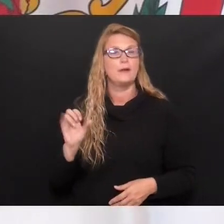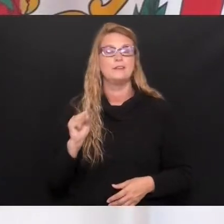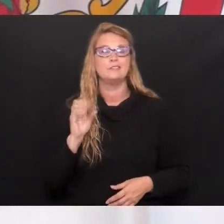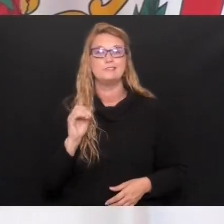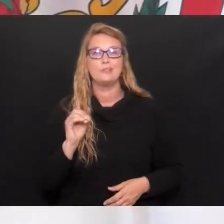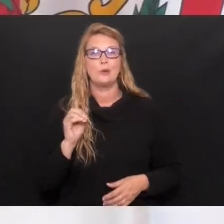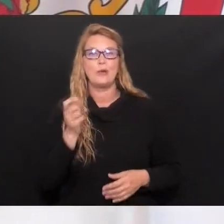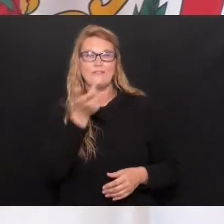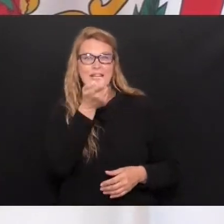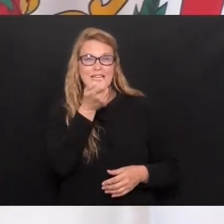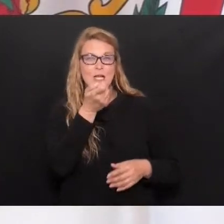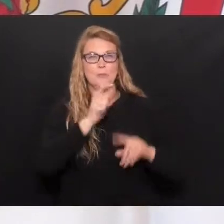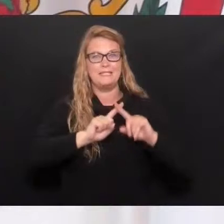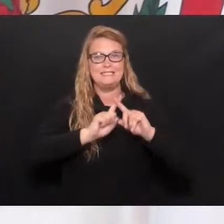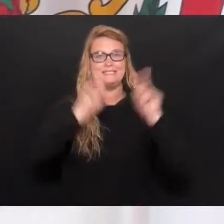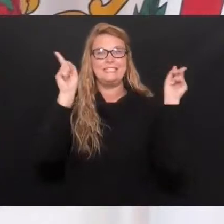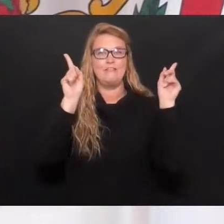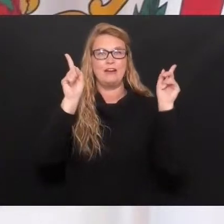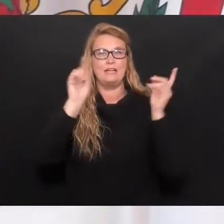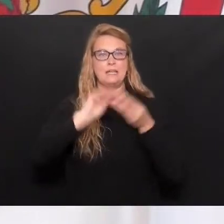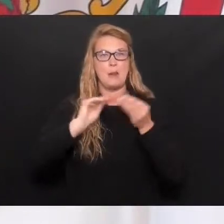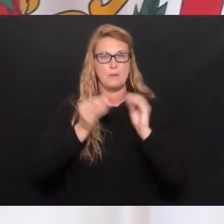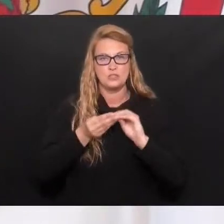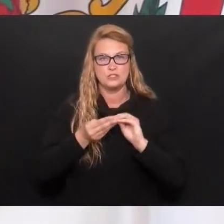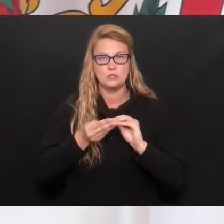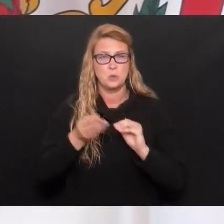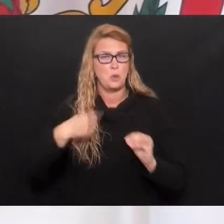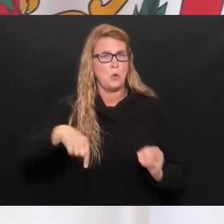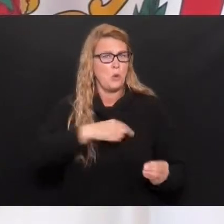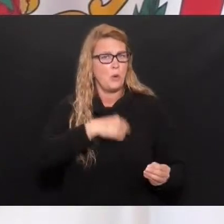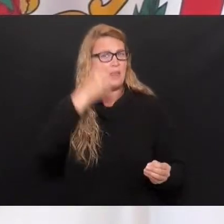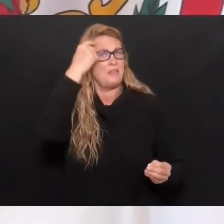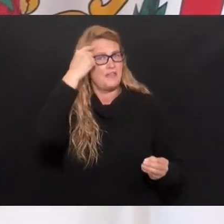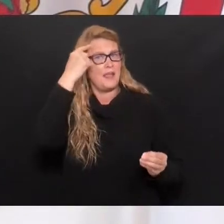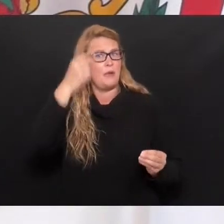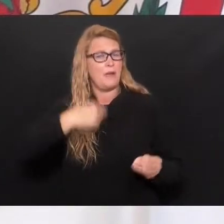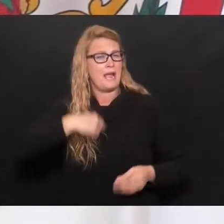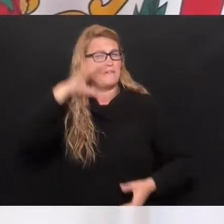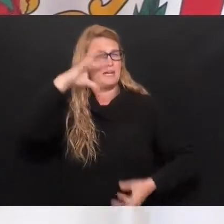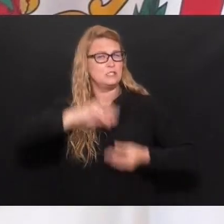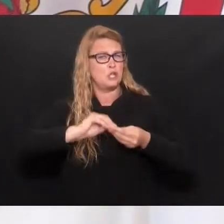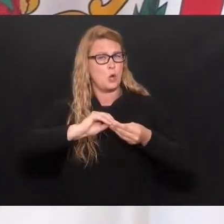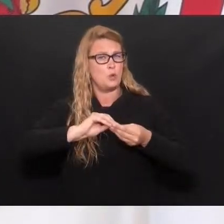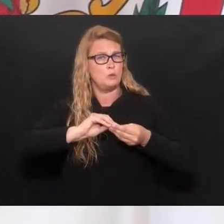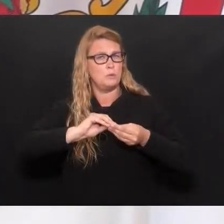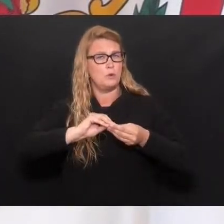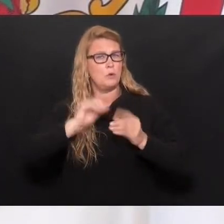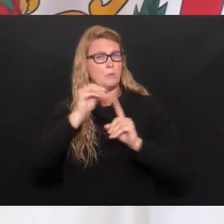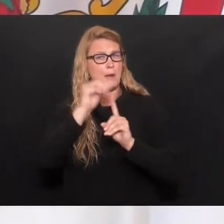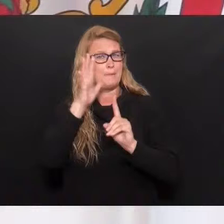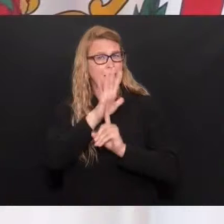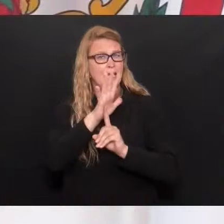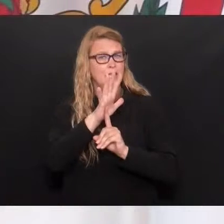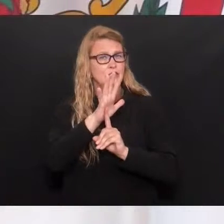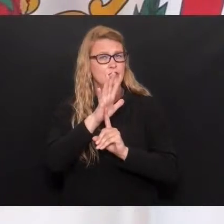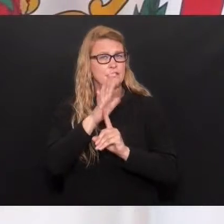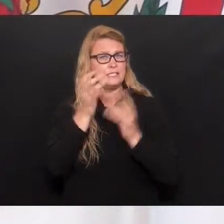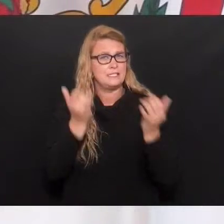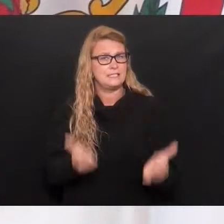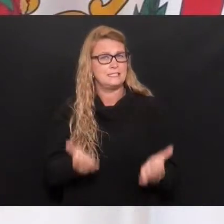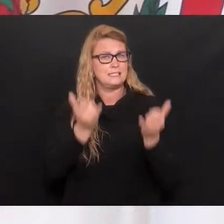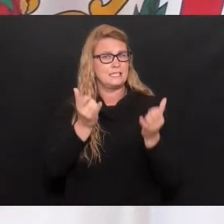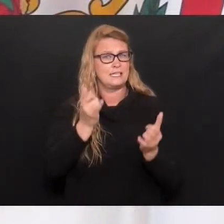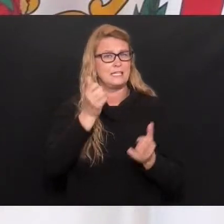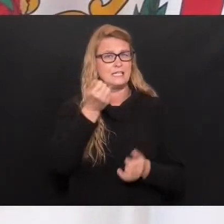we've got a little bit different numbers now. And we think we have a total eligible population in West Virginia today, and